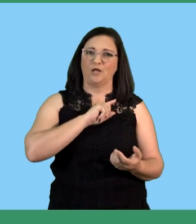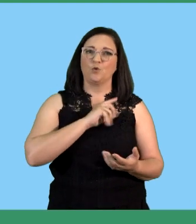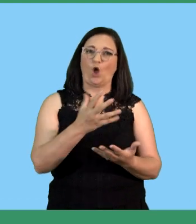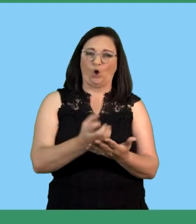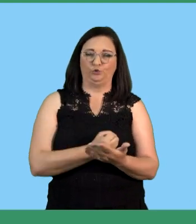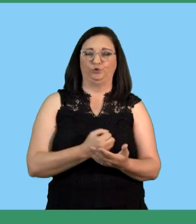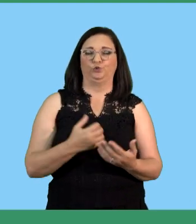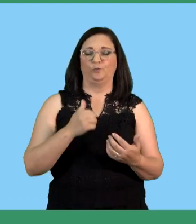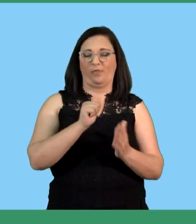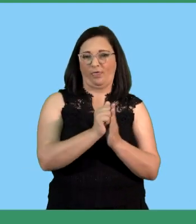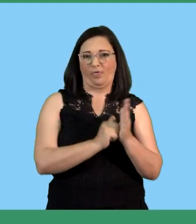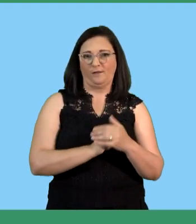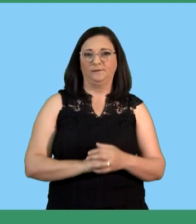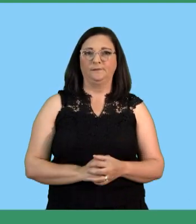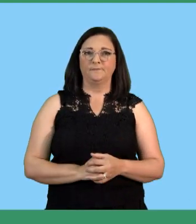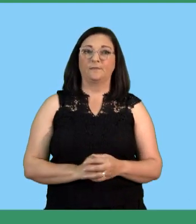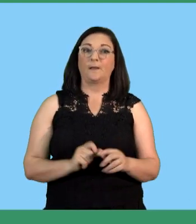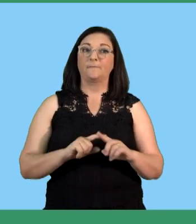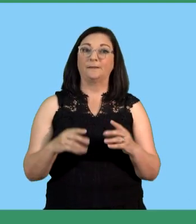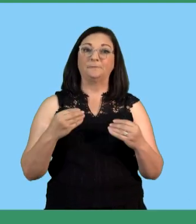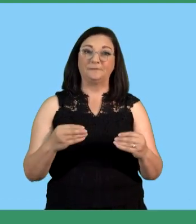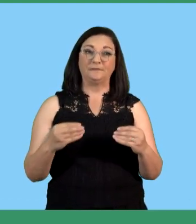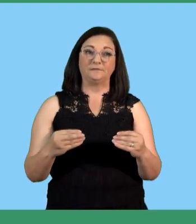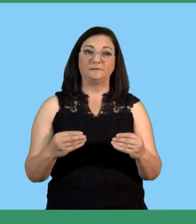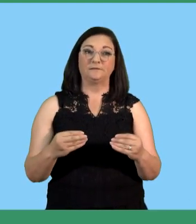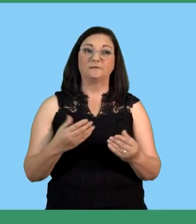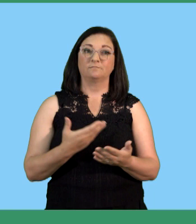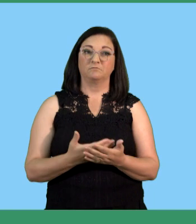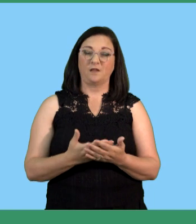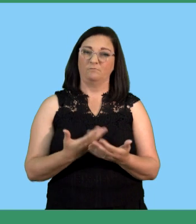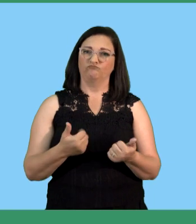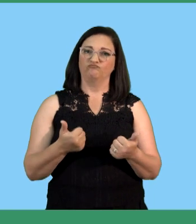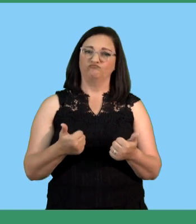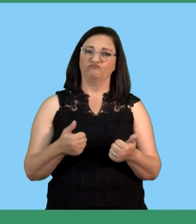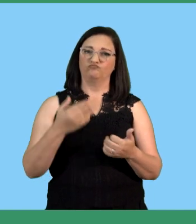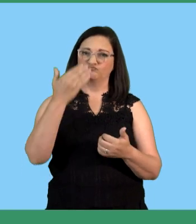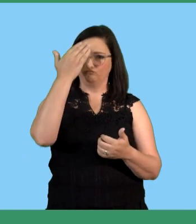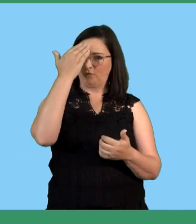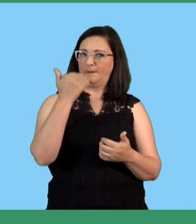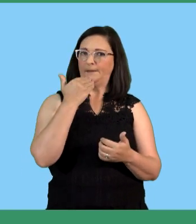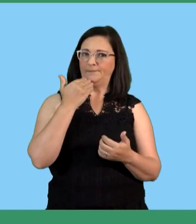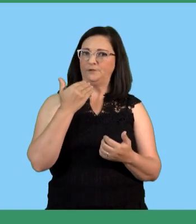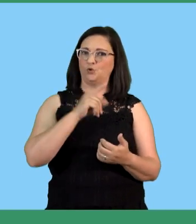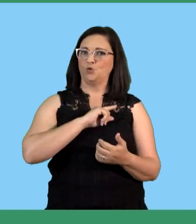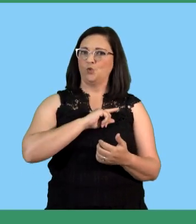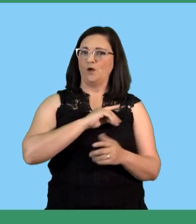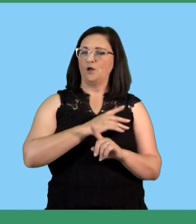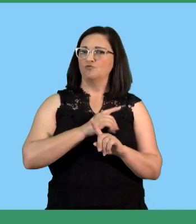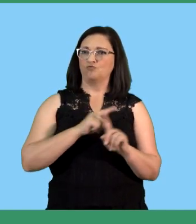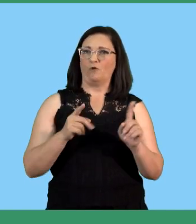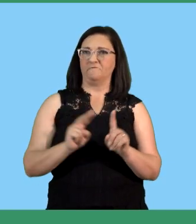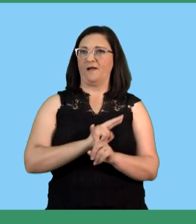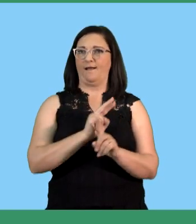this legislation. Right. Businesses may build a good image if they ensure that they do